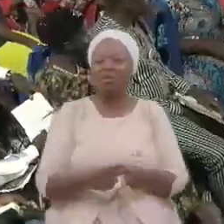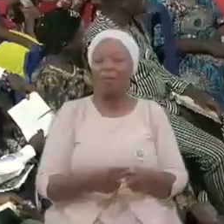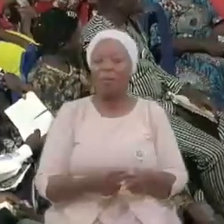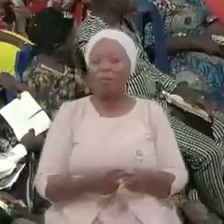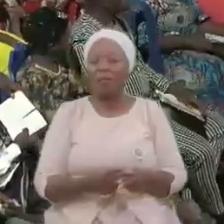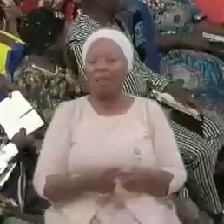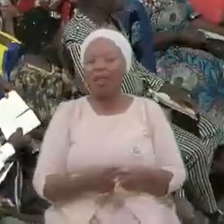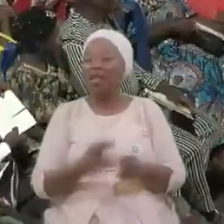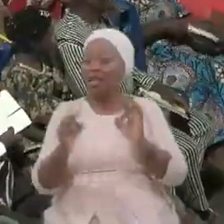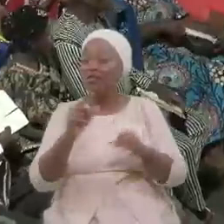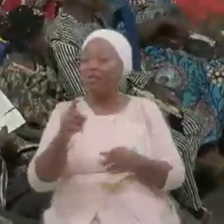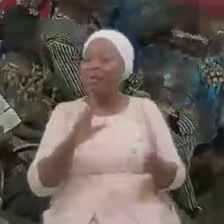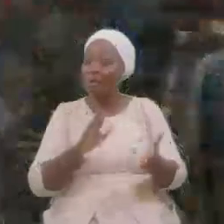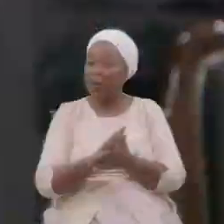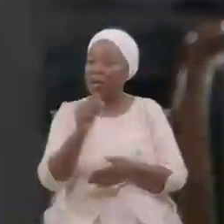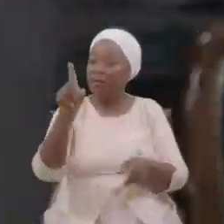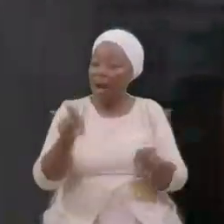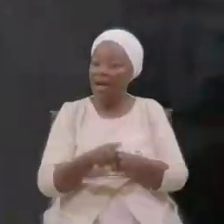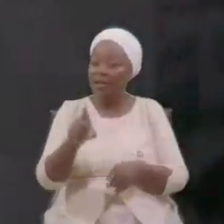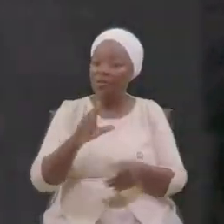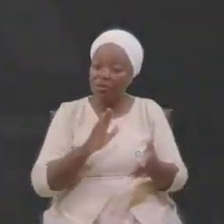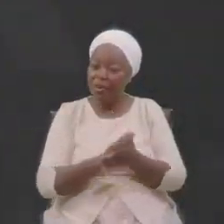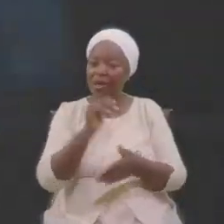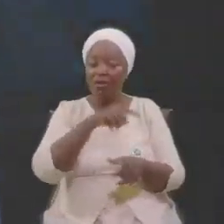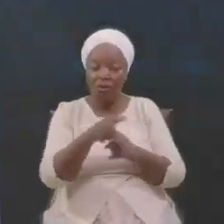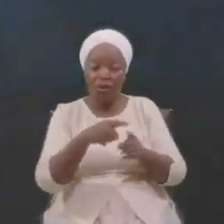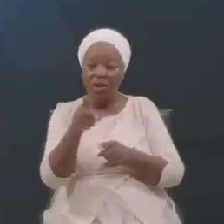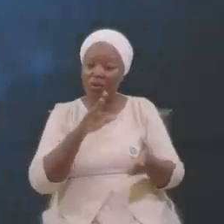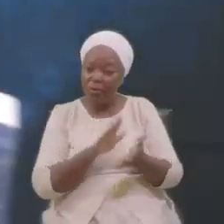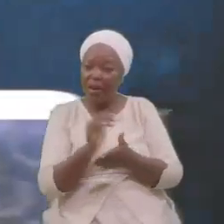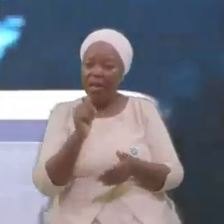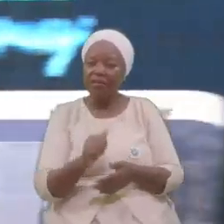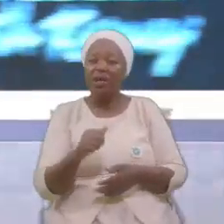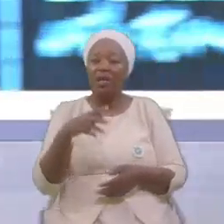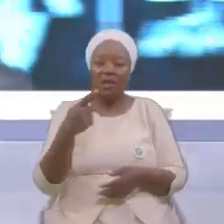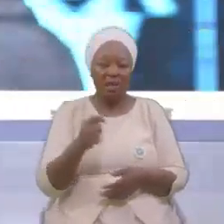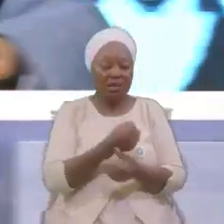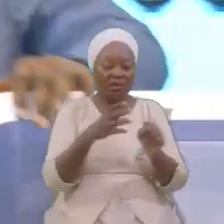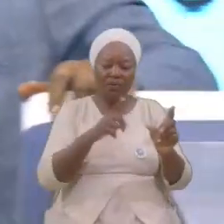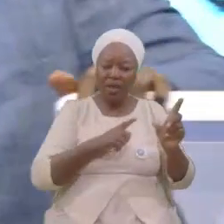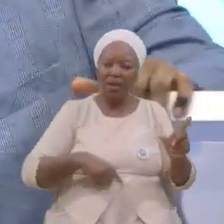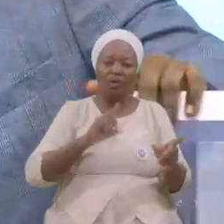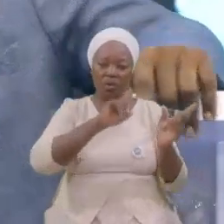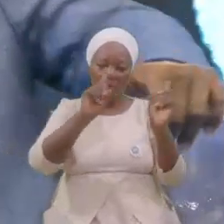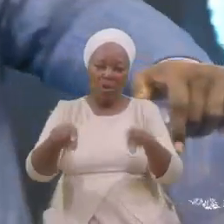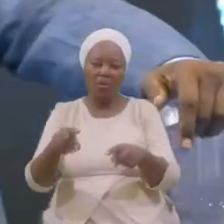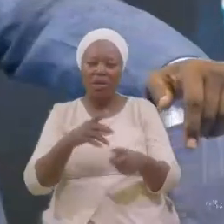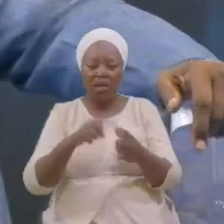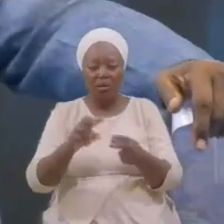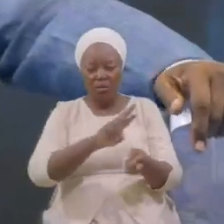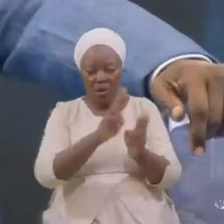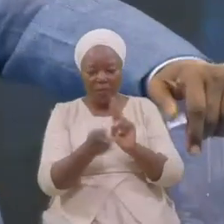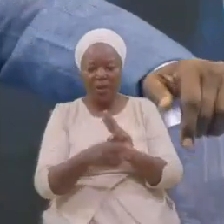you believe, as you believe, when you believe, the salvation of the Lord will come. You repent of your